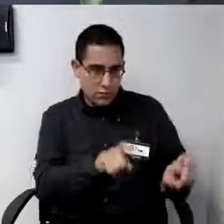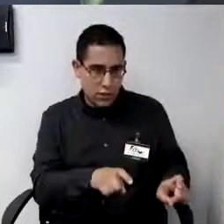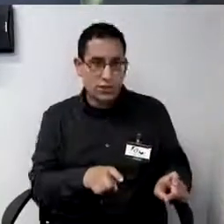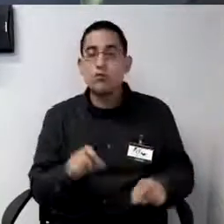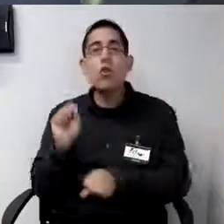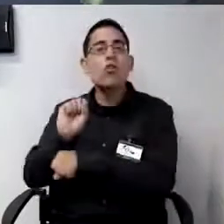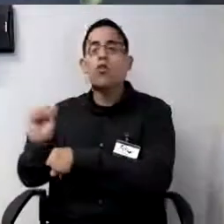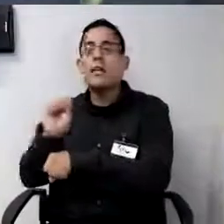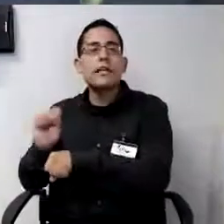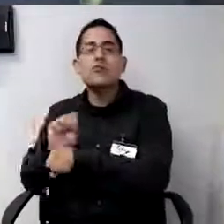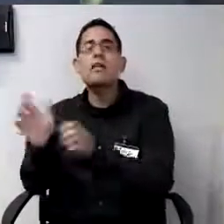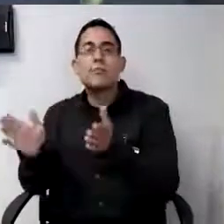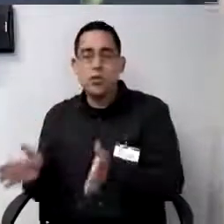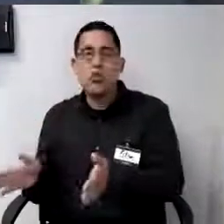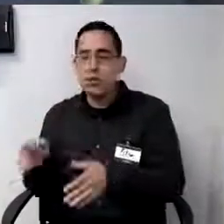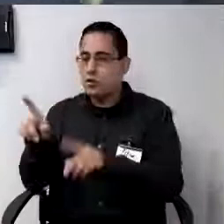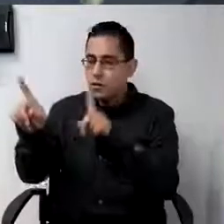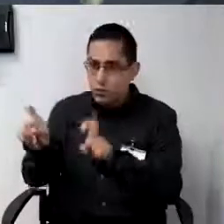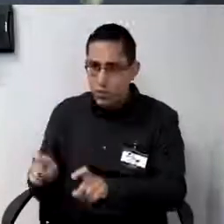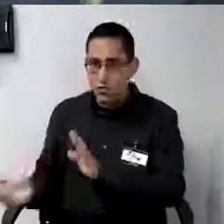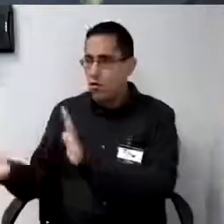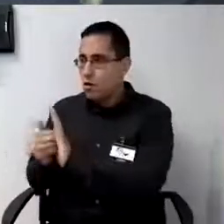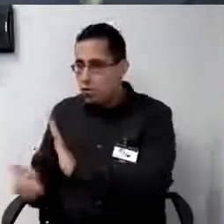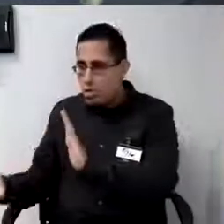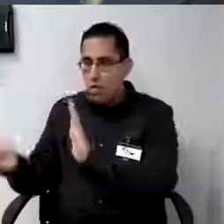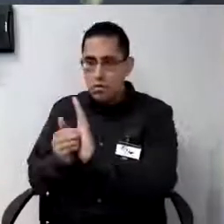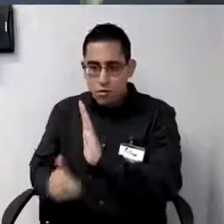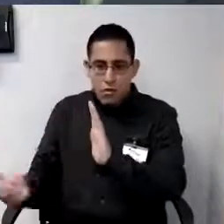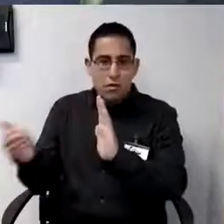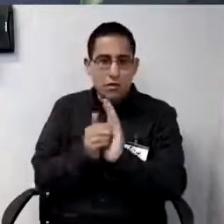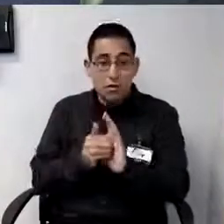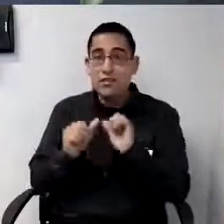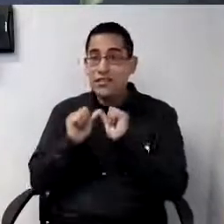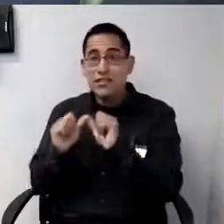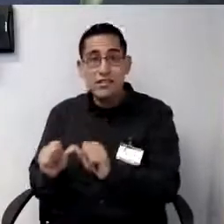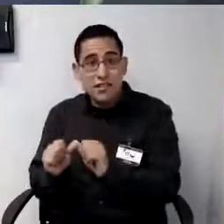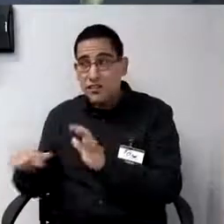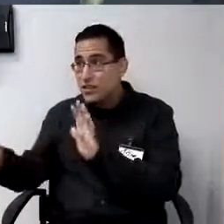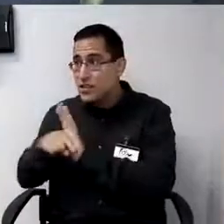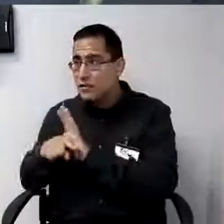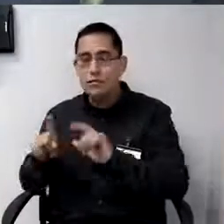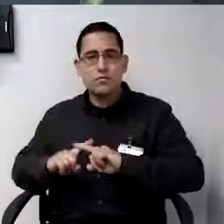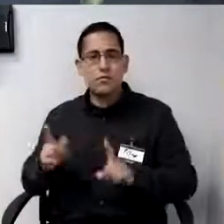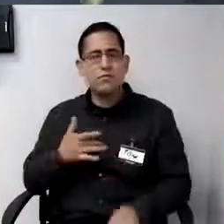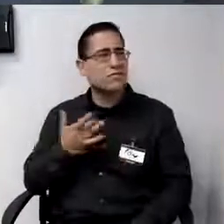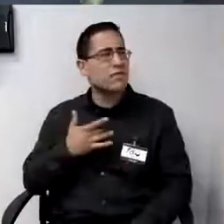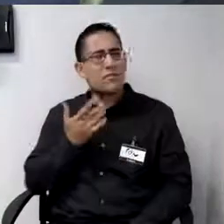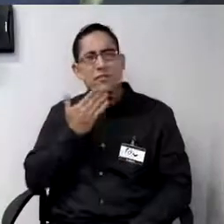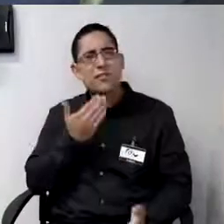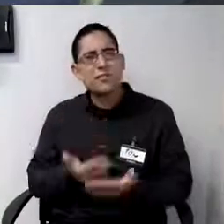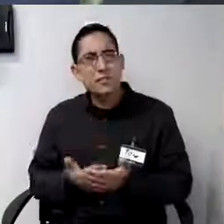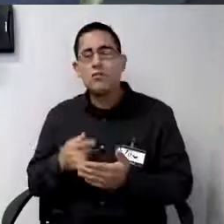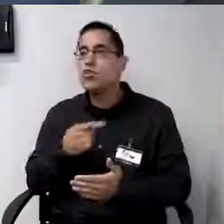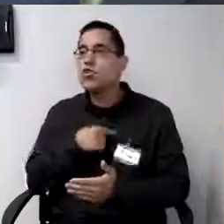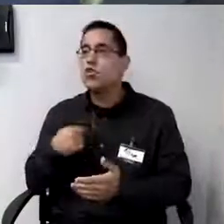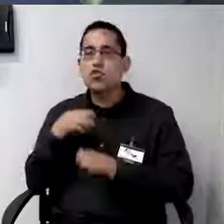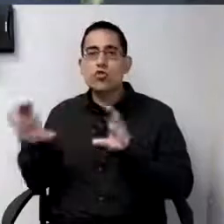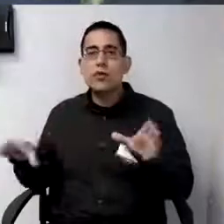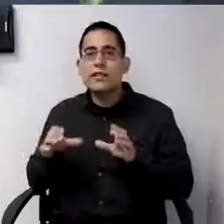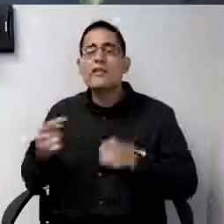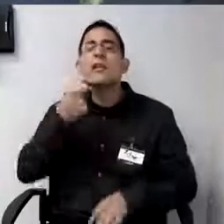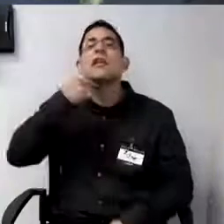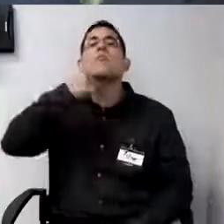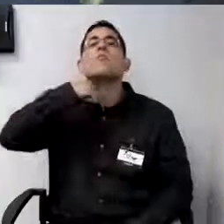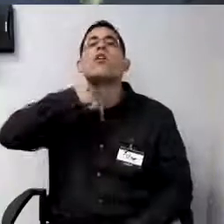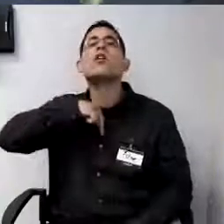that we tested over and over and continuously came back negative, but they weren't feeling good. And so we did a bronchoscopy and found